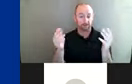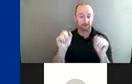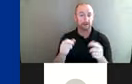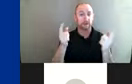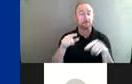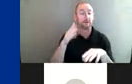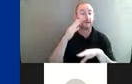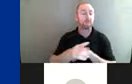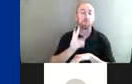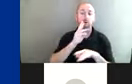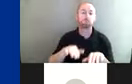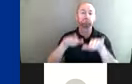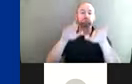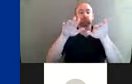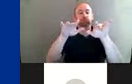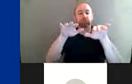after floodwaters recede.